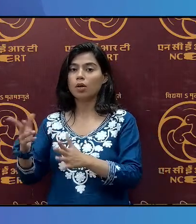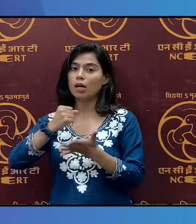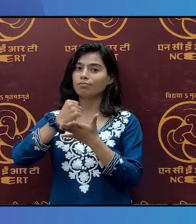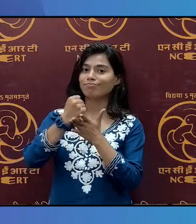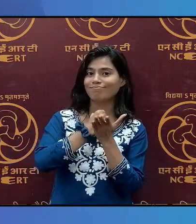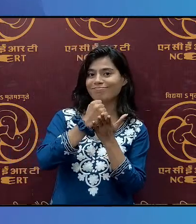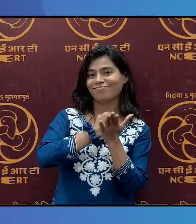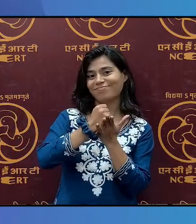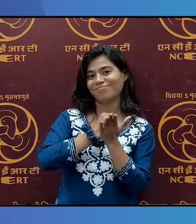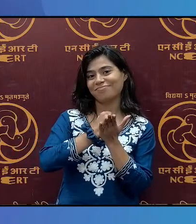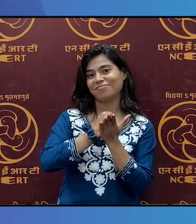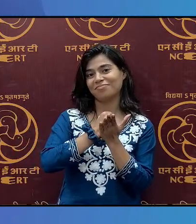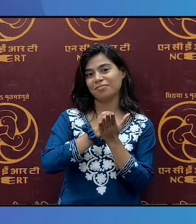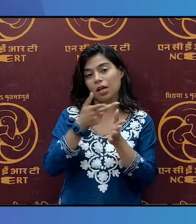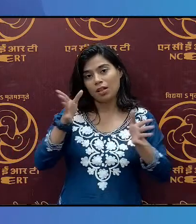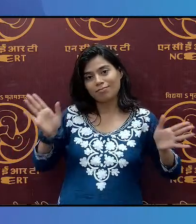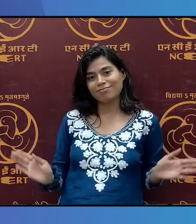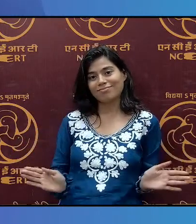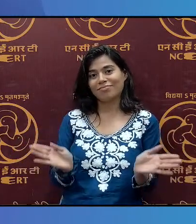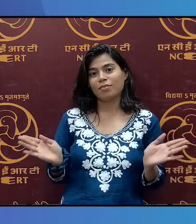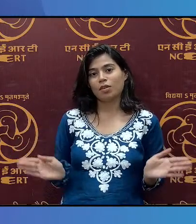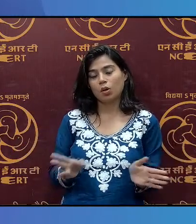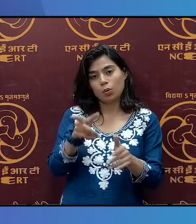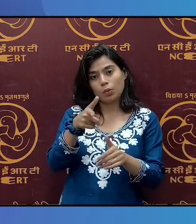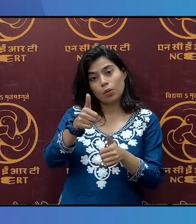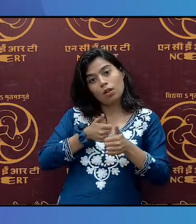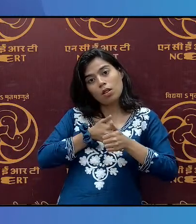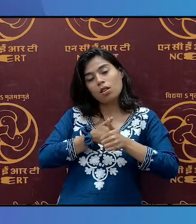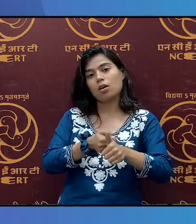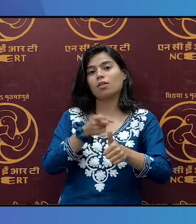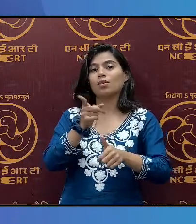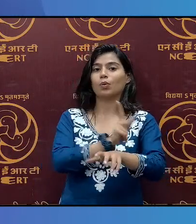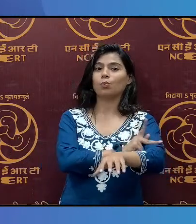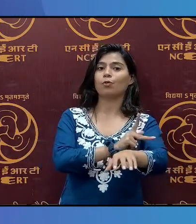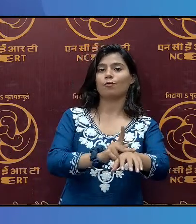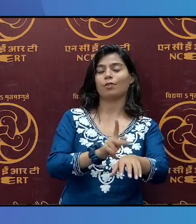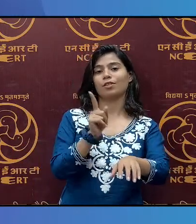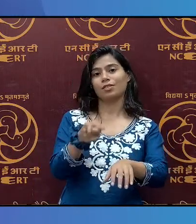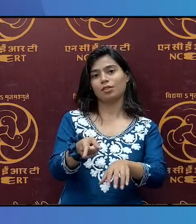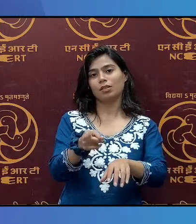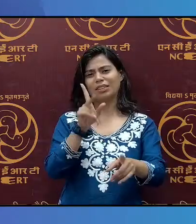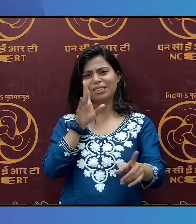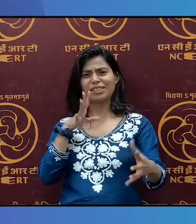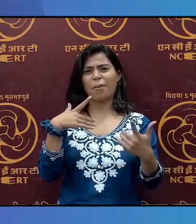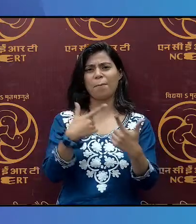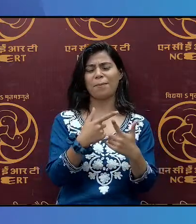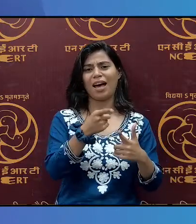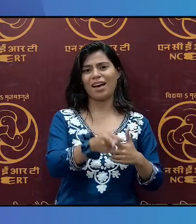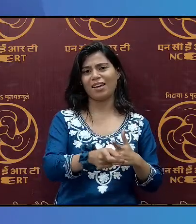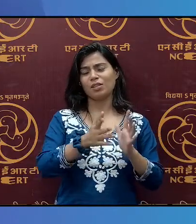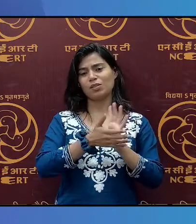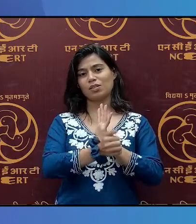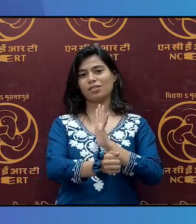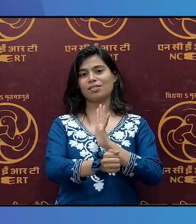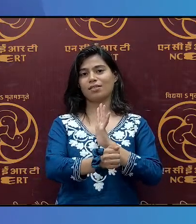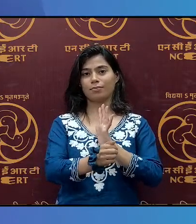to encourage him to follow one of these professions suitable to his